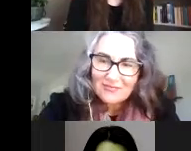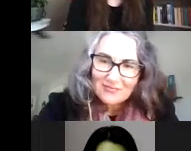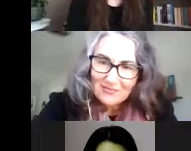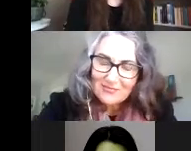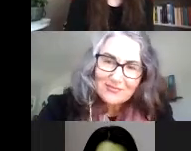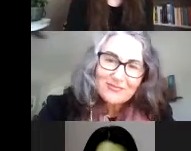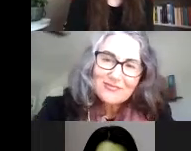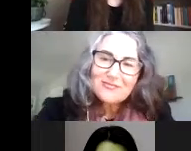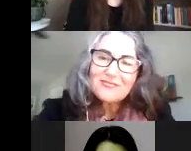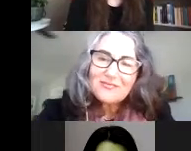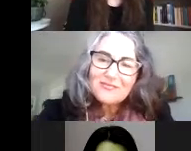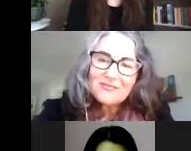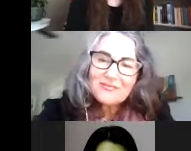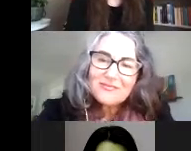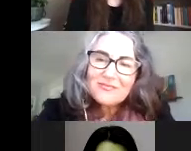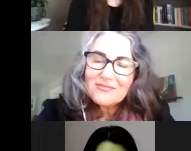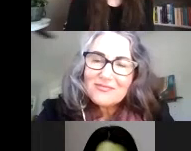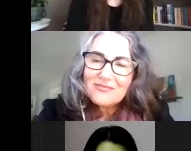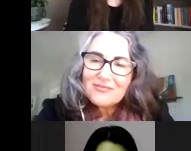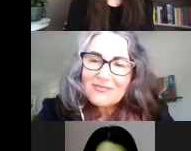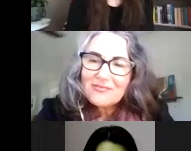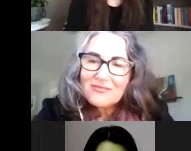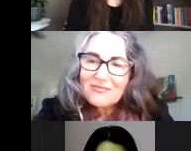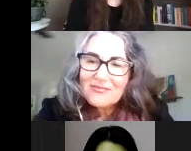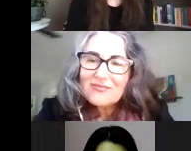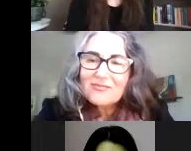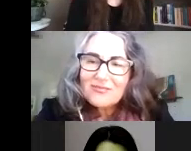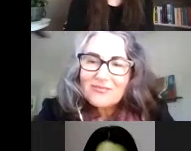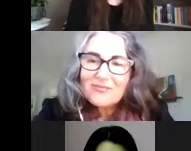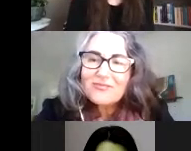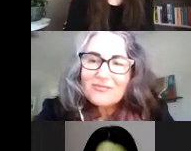you know, I hope for many years to have a great relationship.